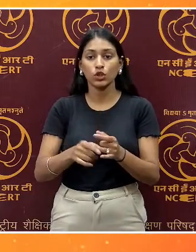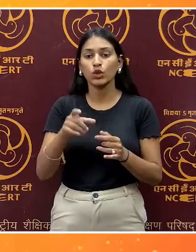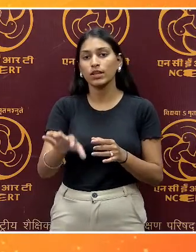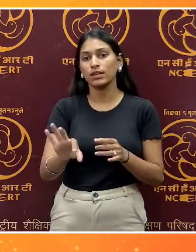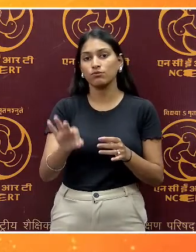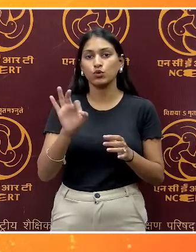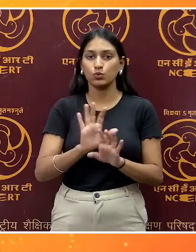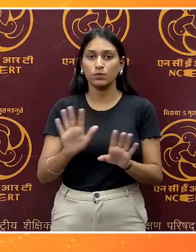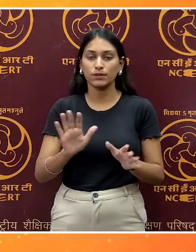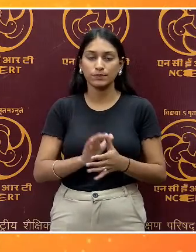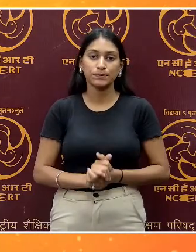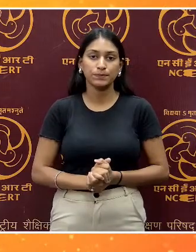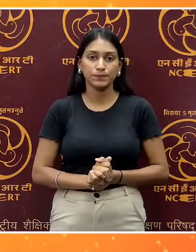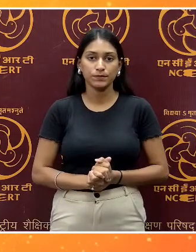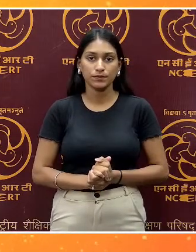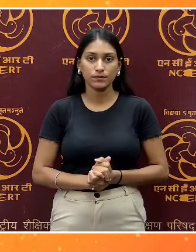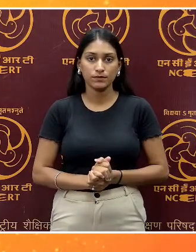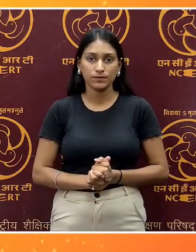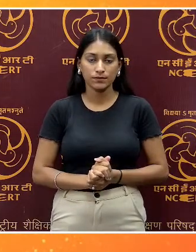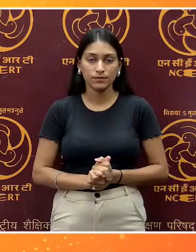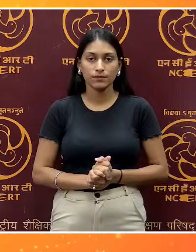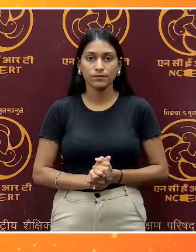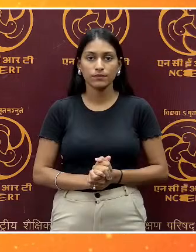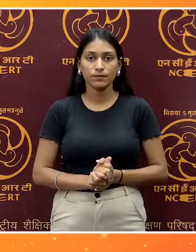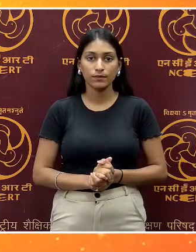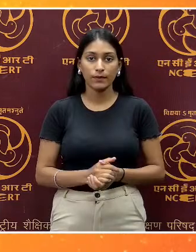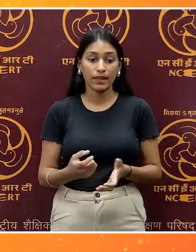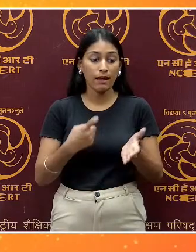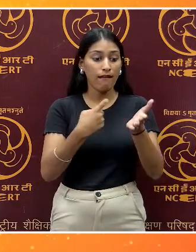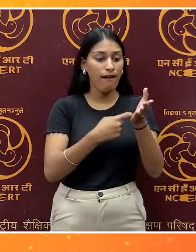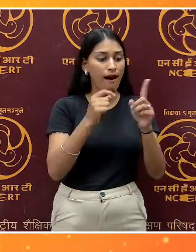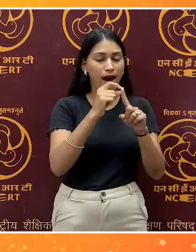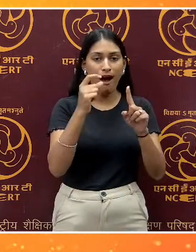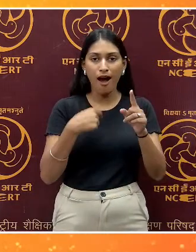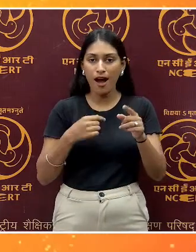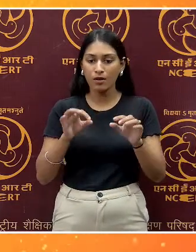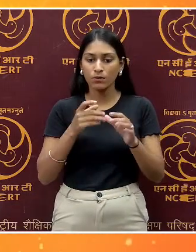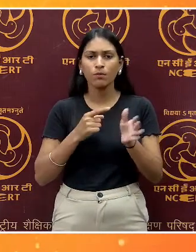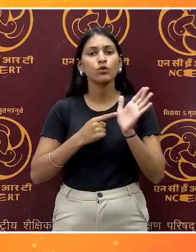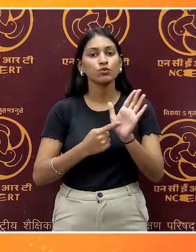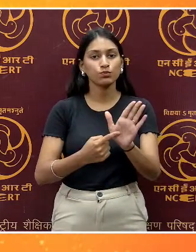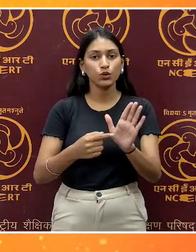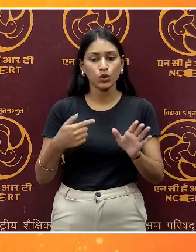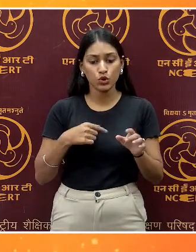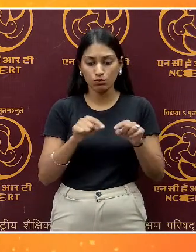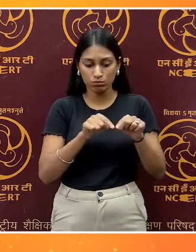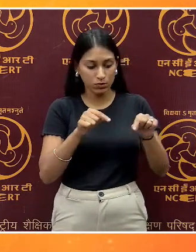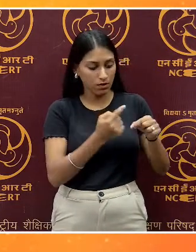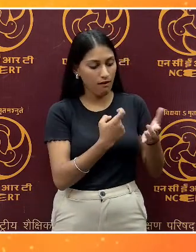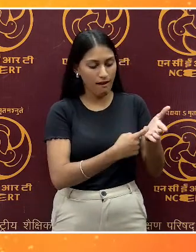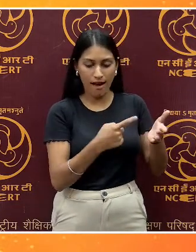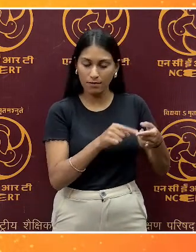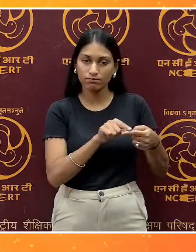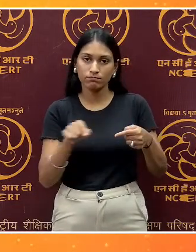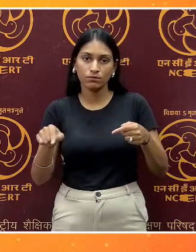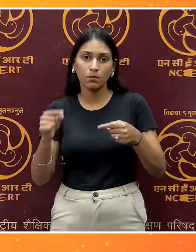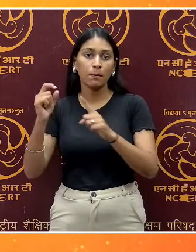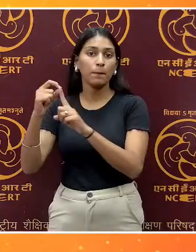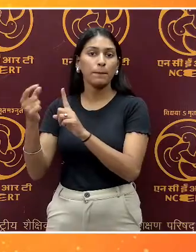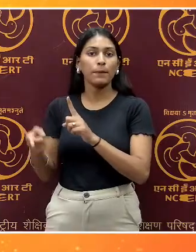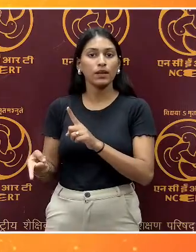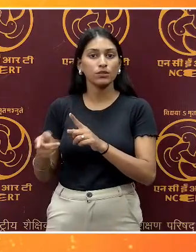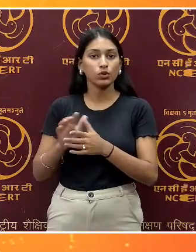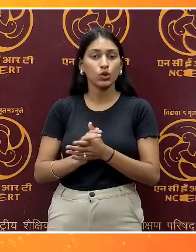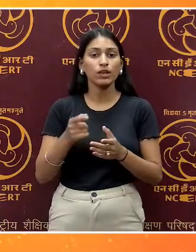RO represents initial position vector, RP represents the final position vector, and OP represents the displacement